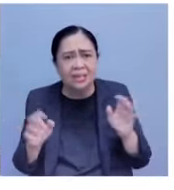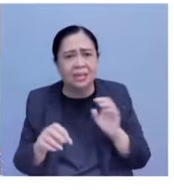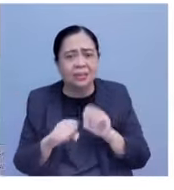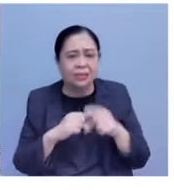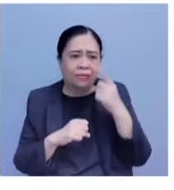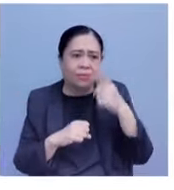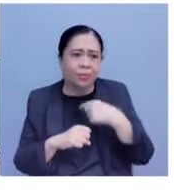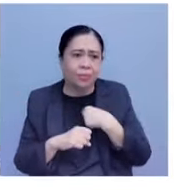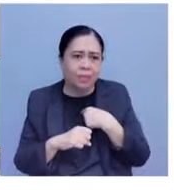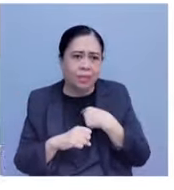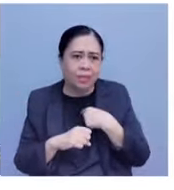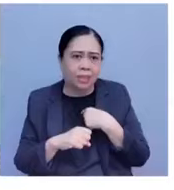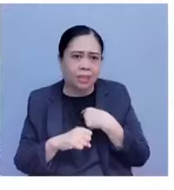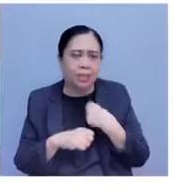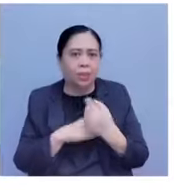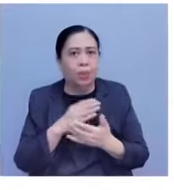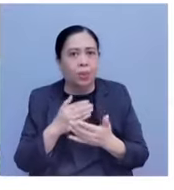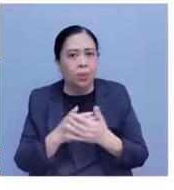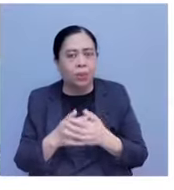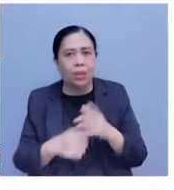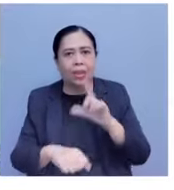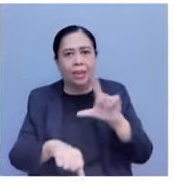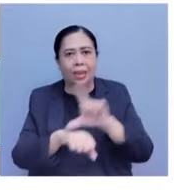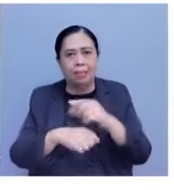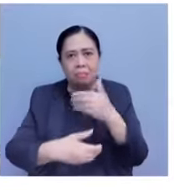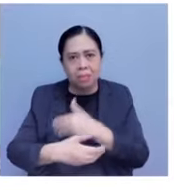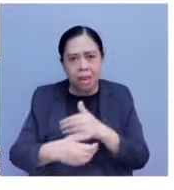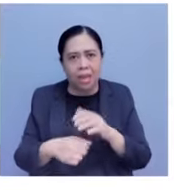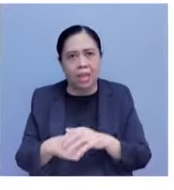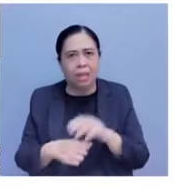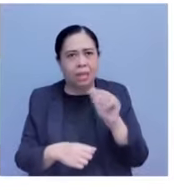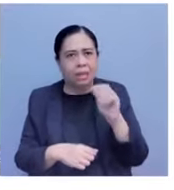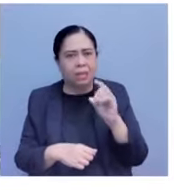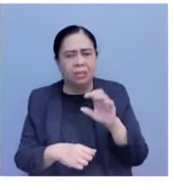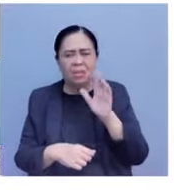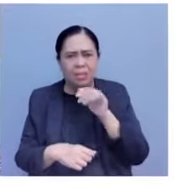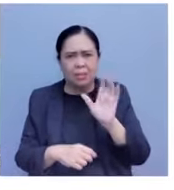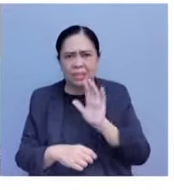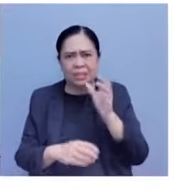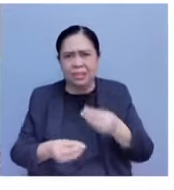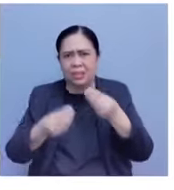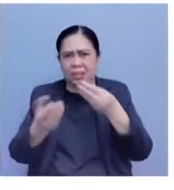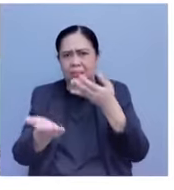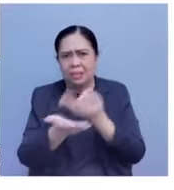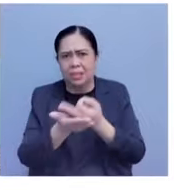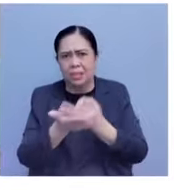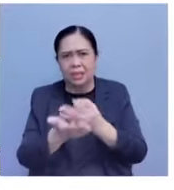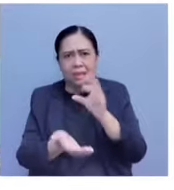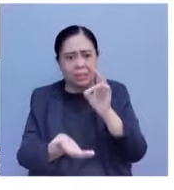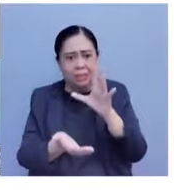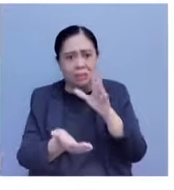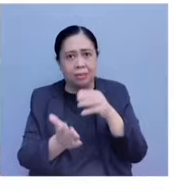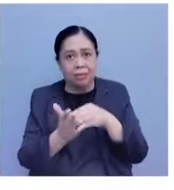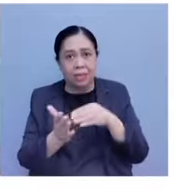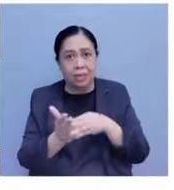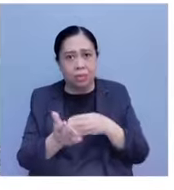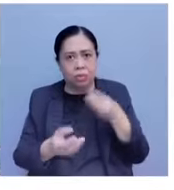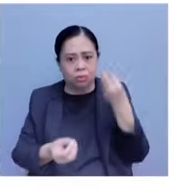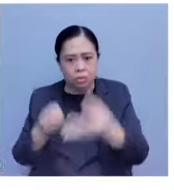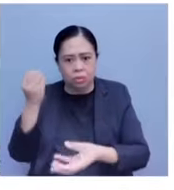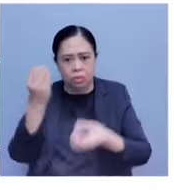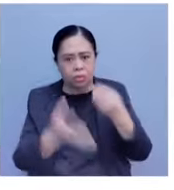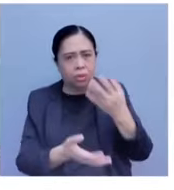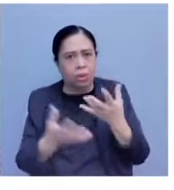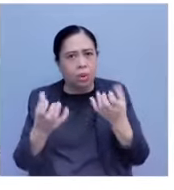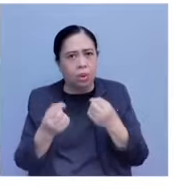me, Land Bank and DBP should not have transferred 75 billion pesos of their pondo. And we would like